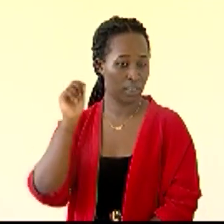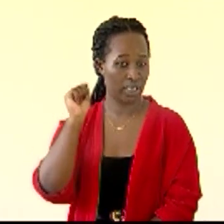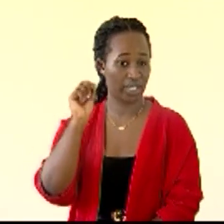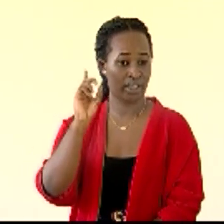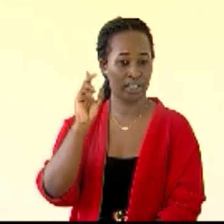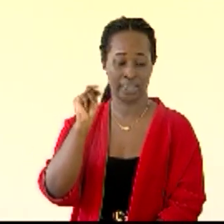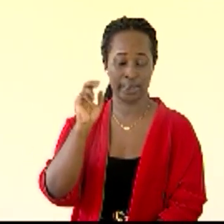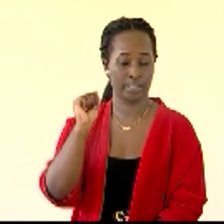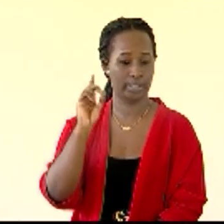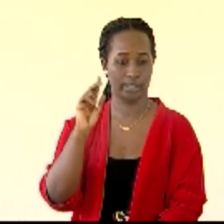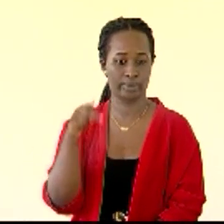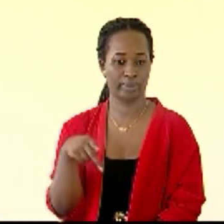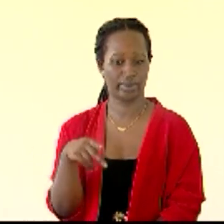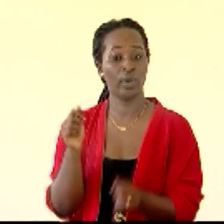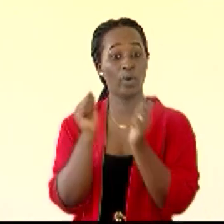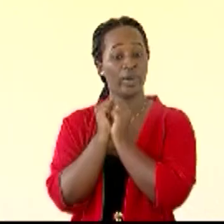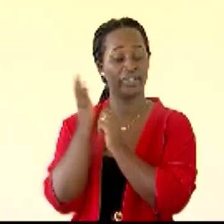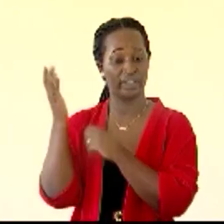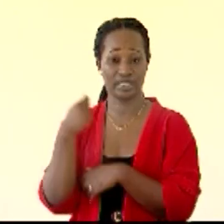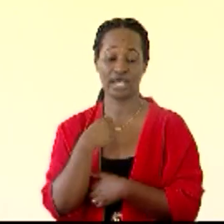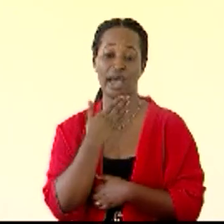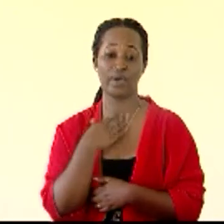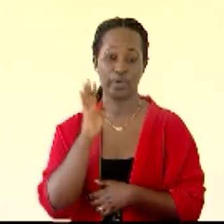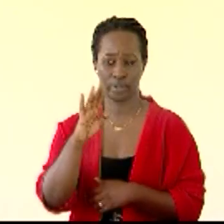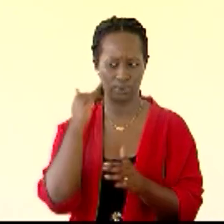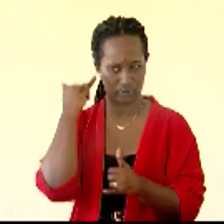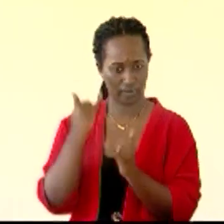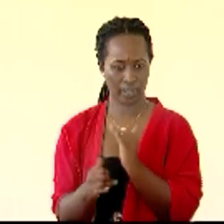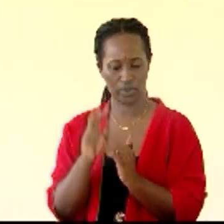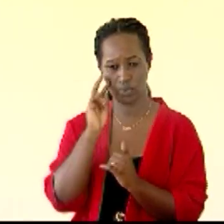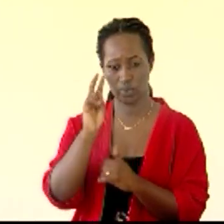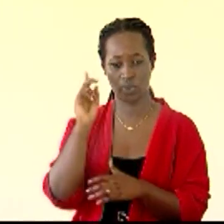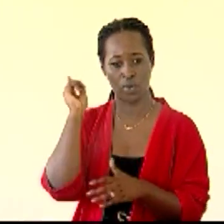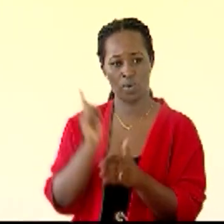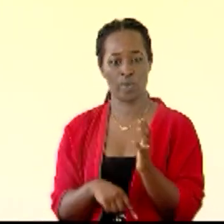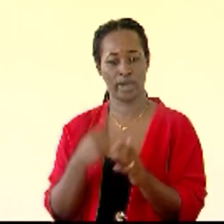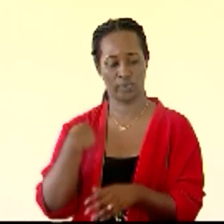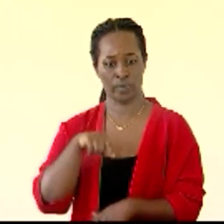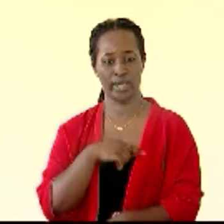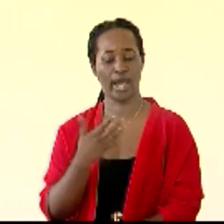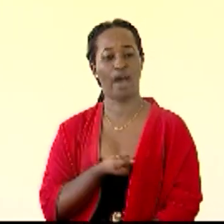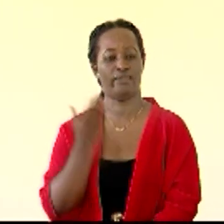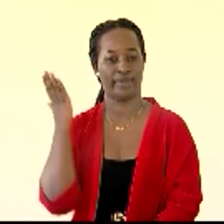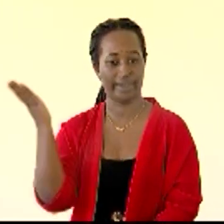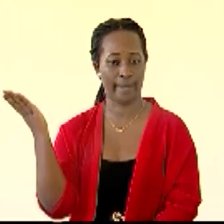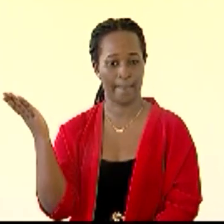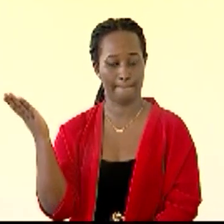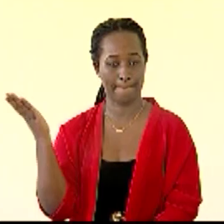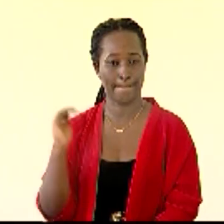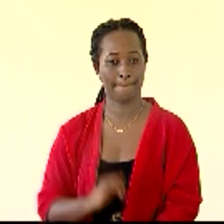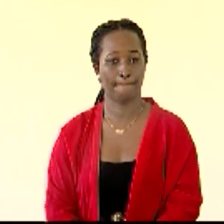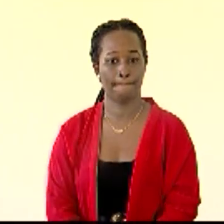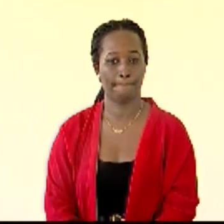Now, with this, I want you to finally look at what we do have here. I want you